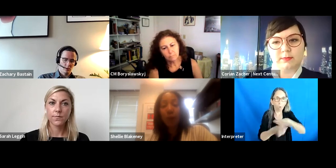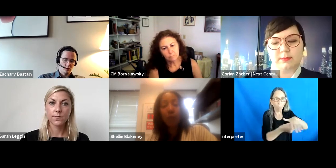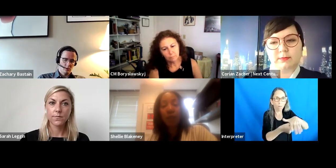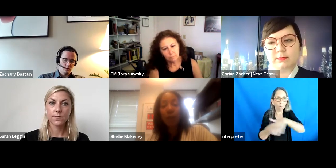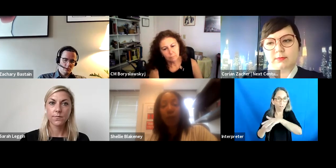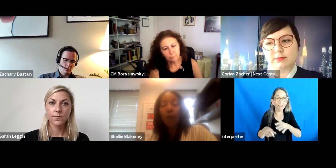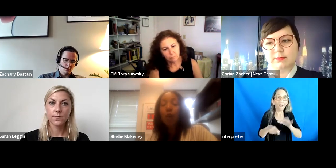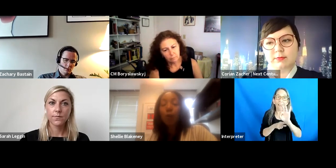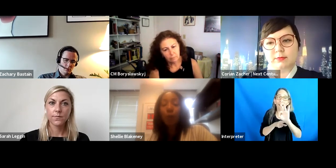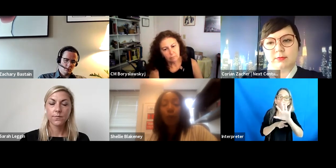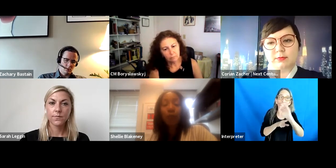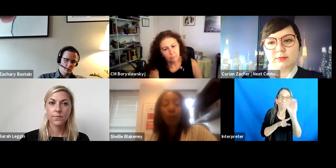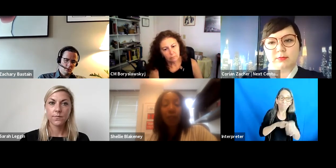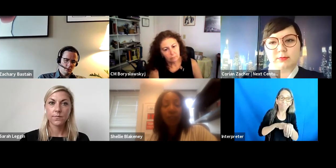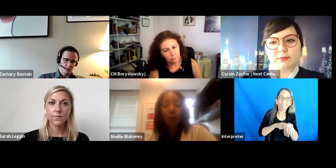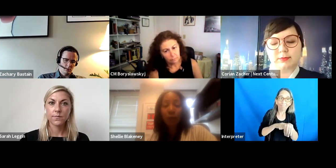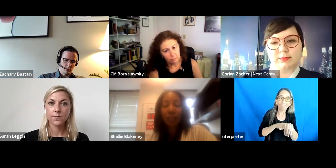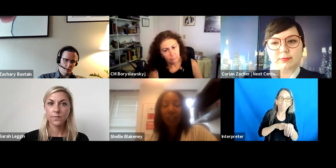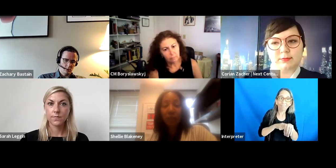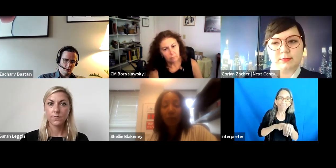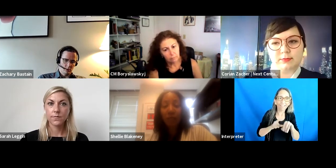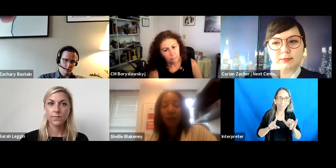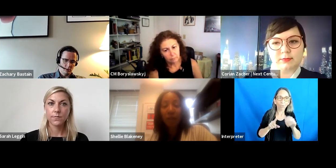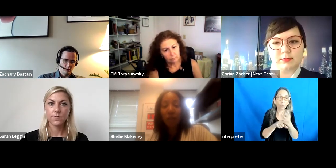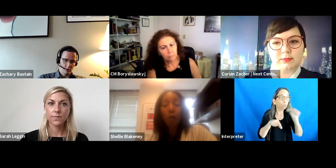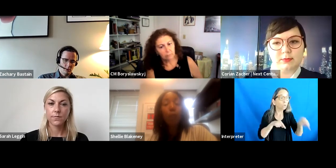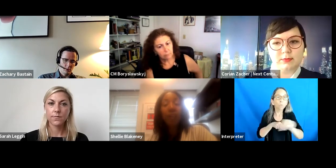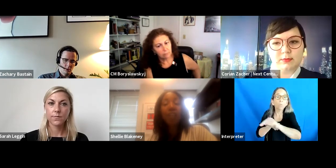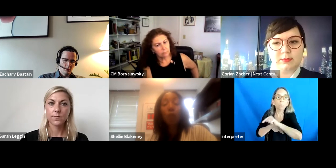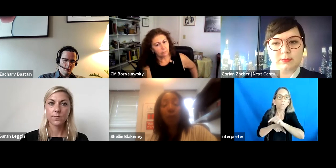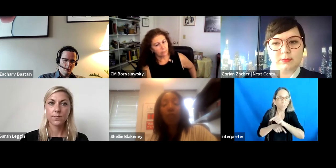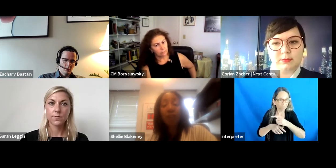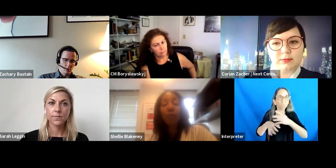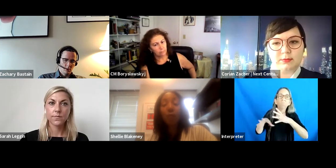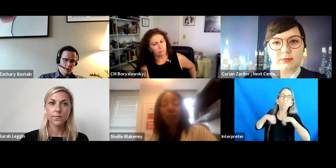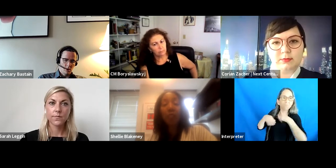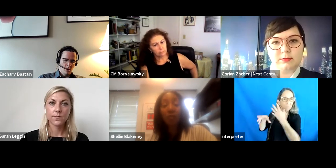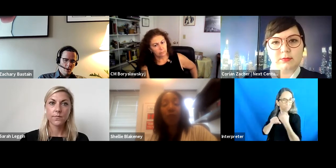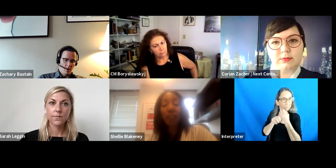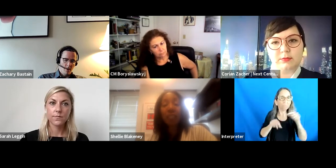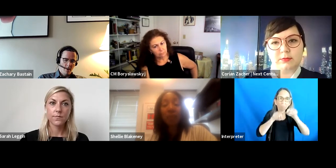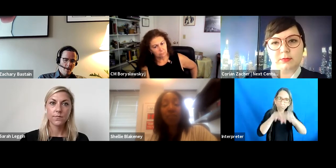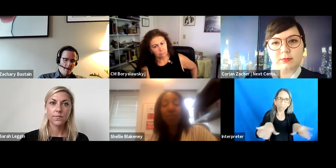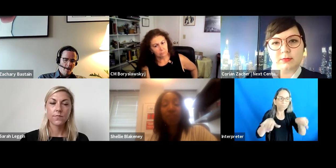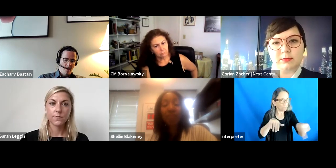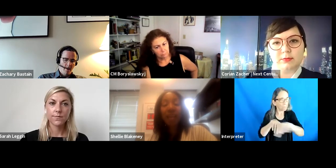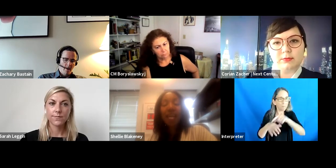served by a provider who supports the Wireless Emergency Alert Program. All 3 nationwide providers support the